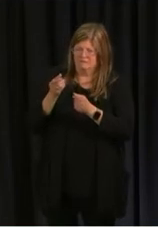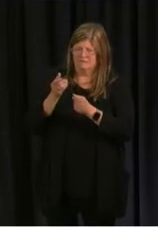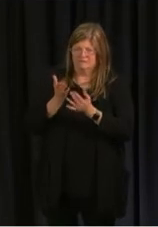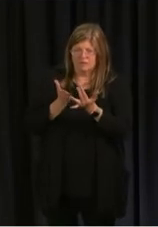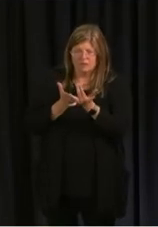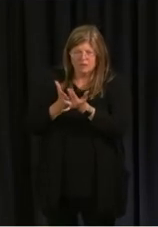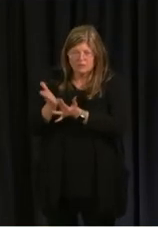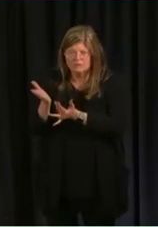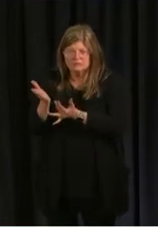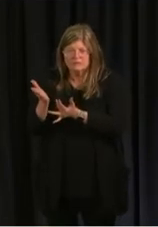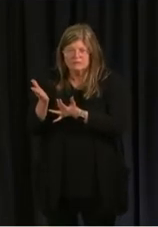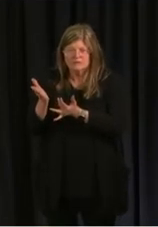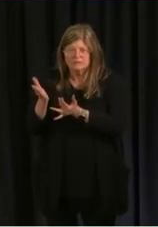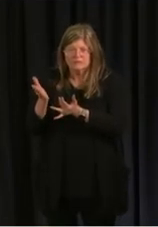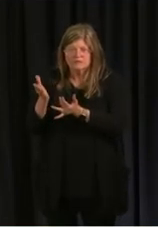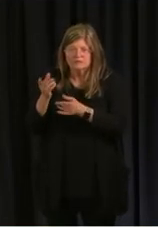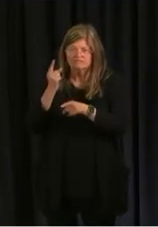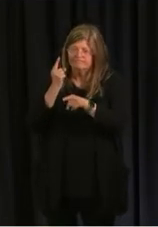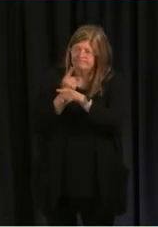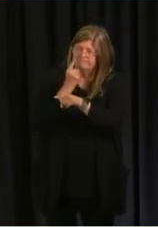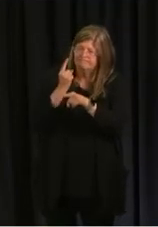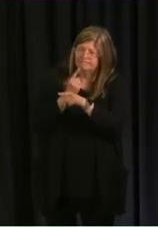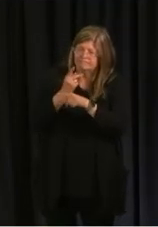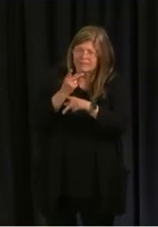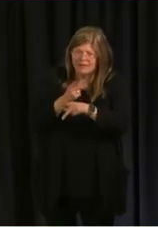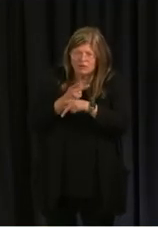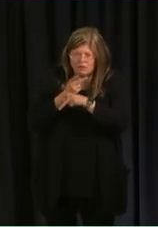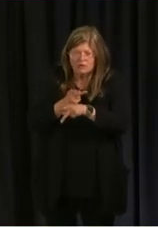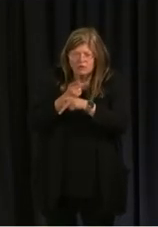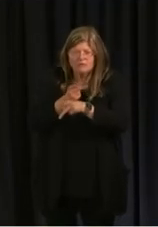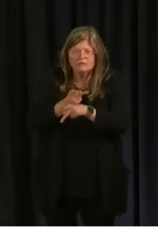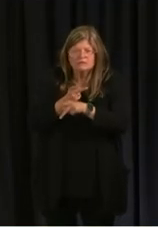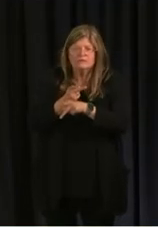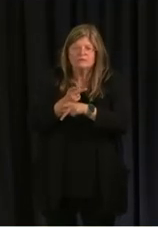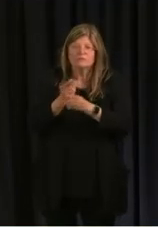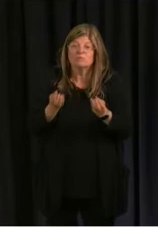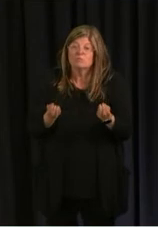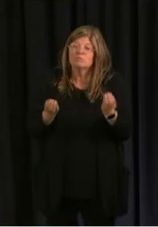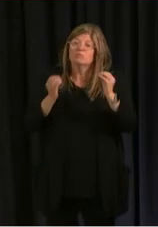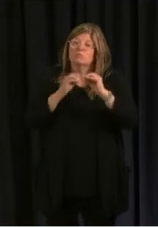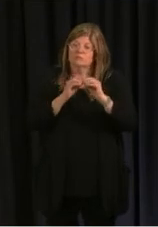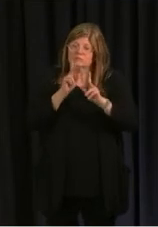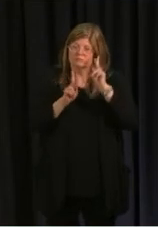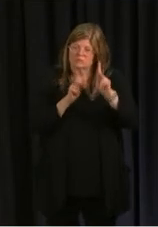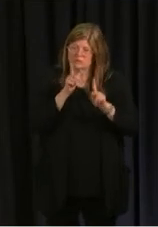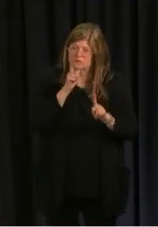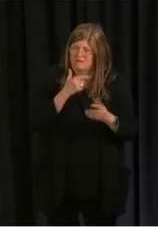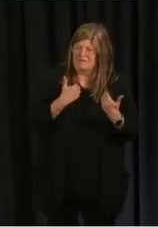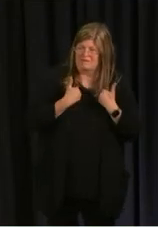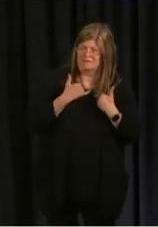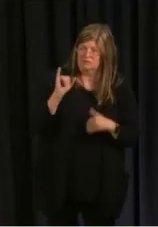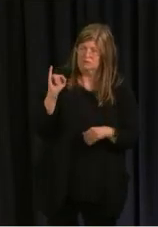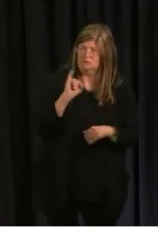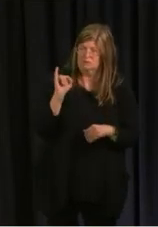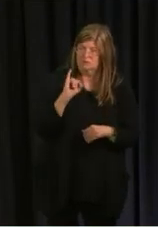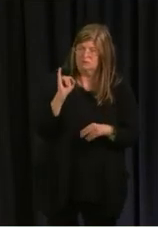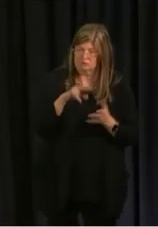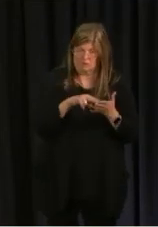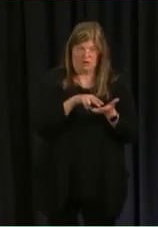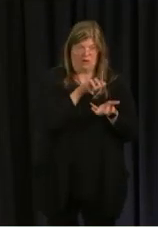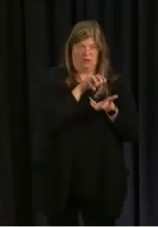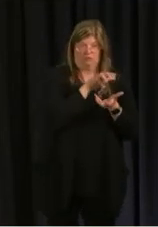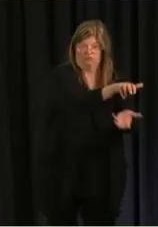providers as a way of potentially giving more access points for people to access the vaccine? Thanks for the question. So